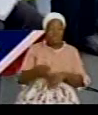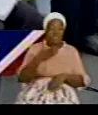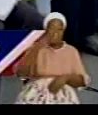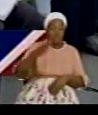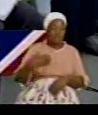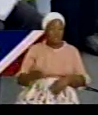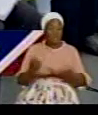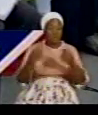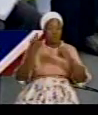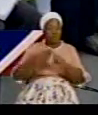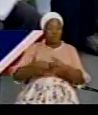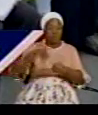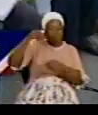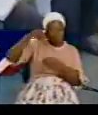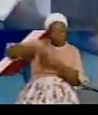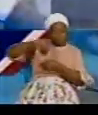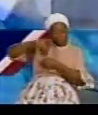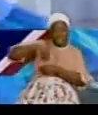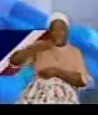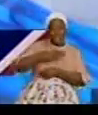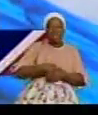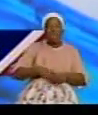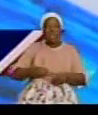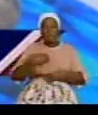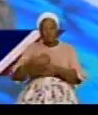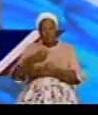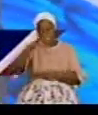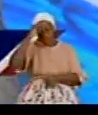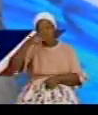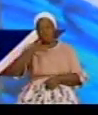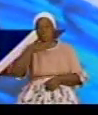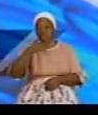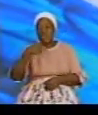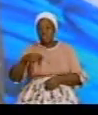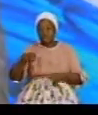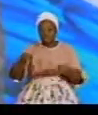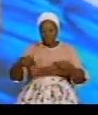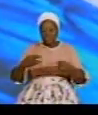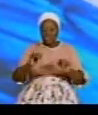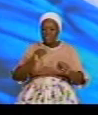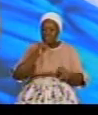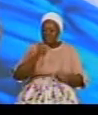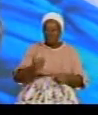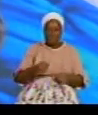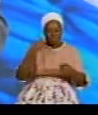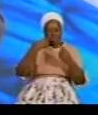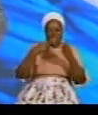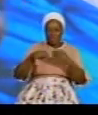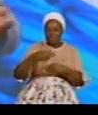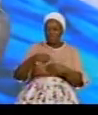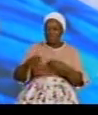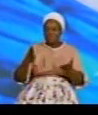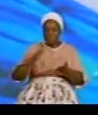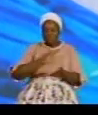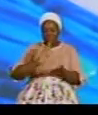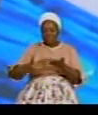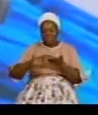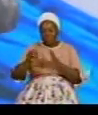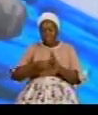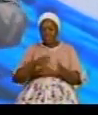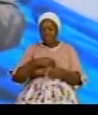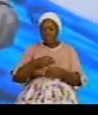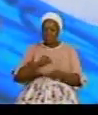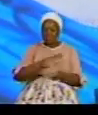and defile the man. The Pharisees were not concerned about cleansing, about washing, about forgiveness, about remission